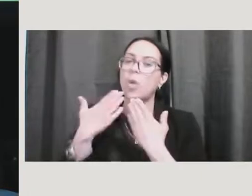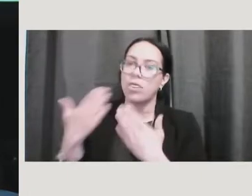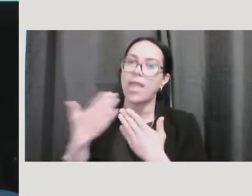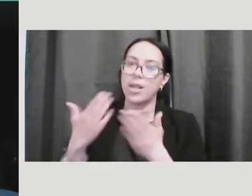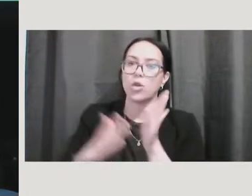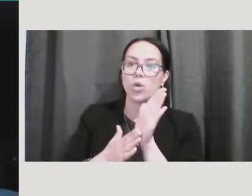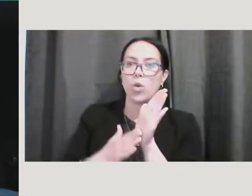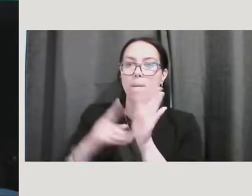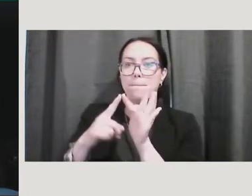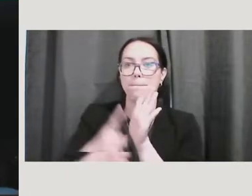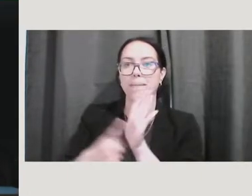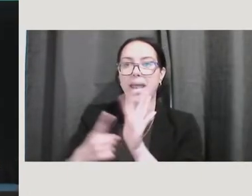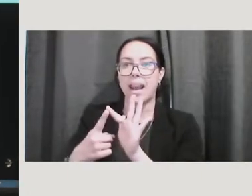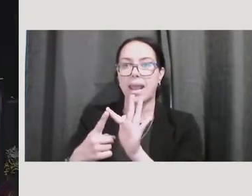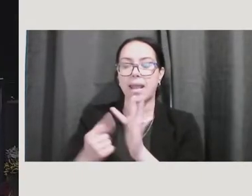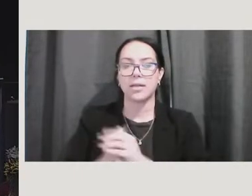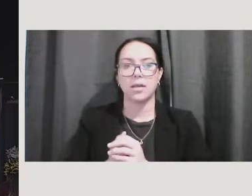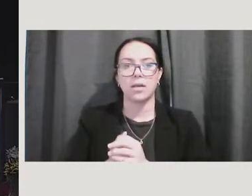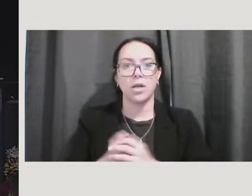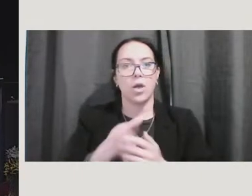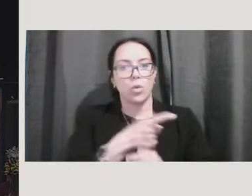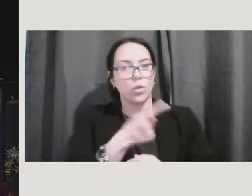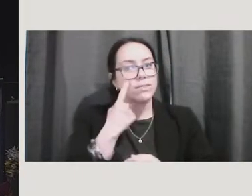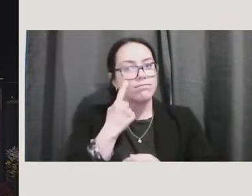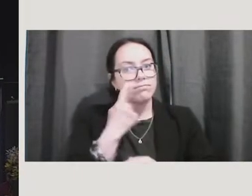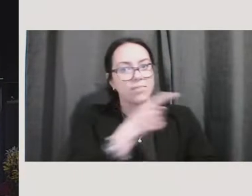hear from Blue Man about what her dream was